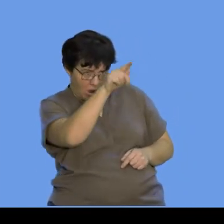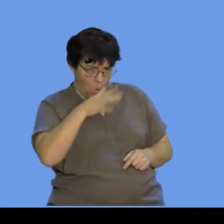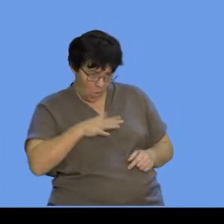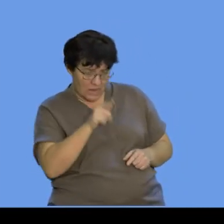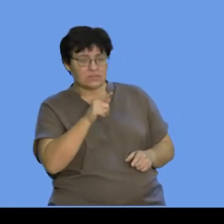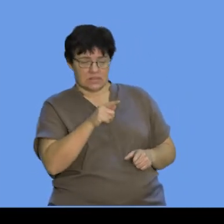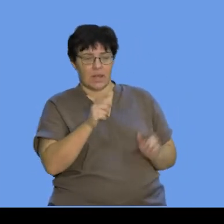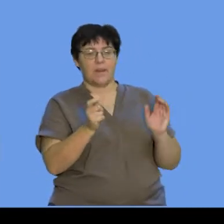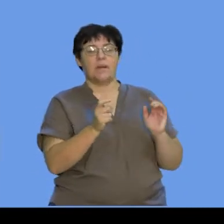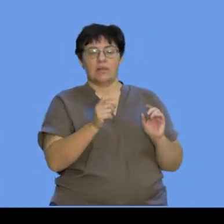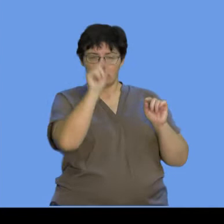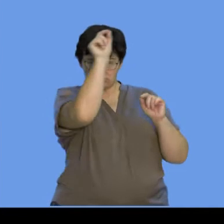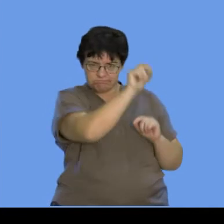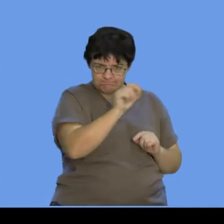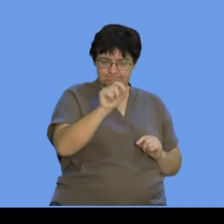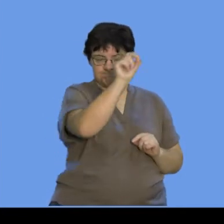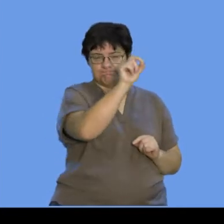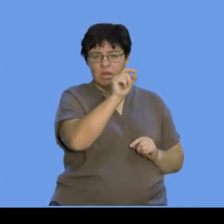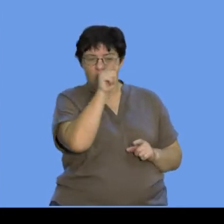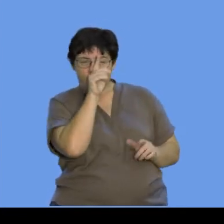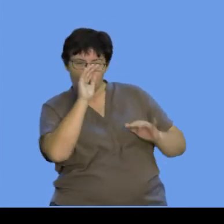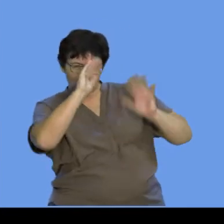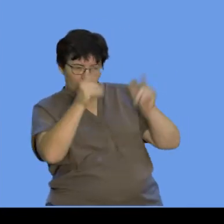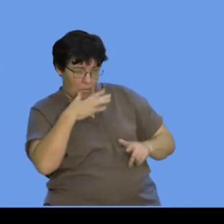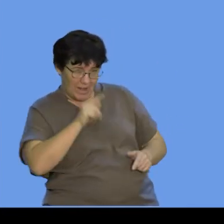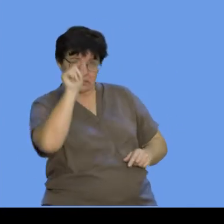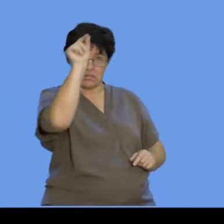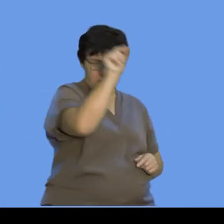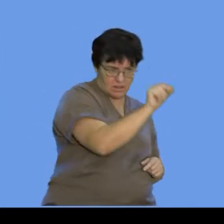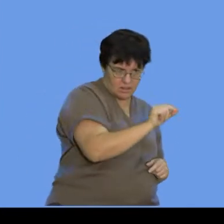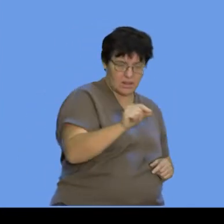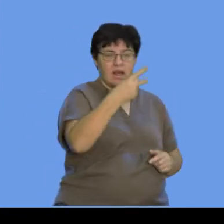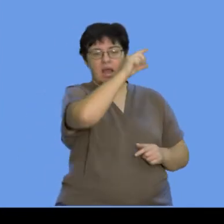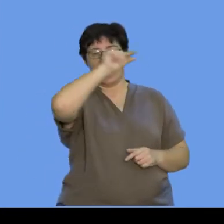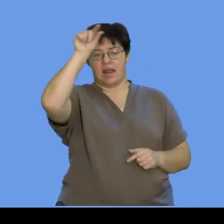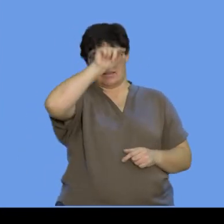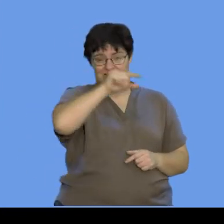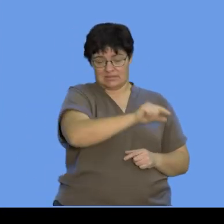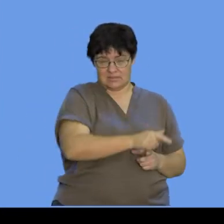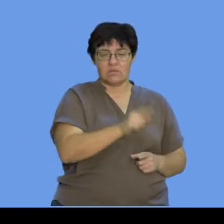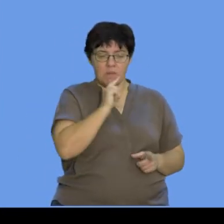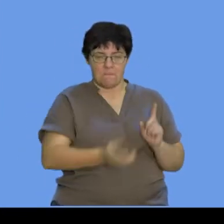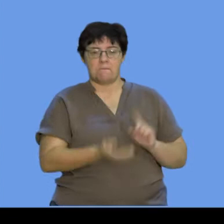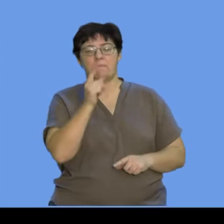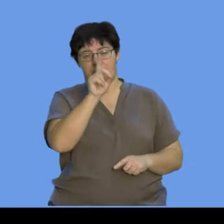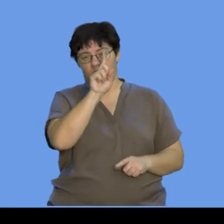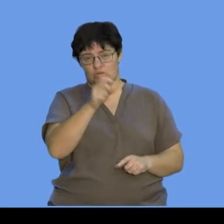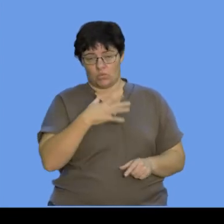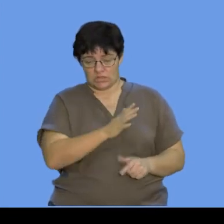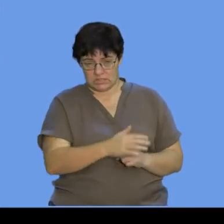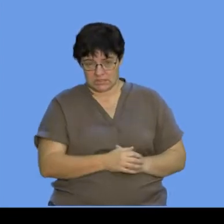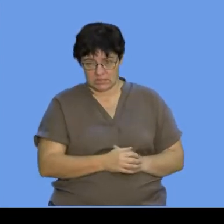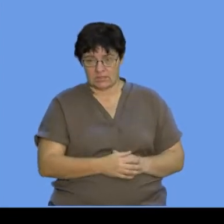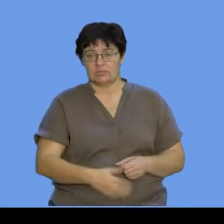from, or you mark the square, or you mark the shape that they want you to find, whatever that is asked in the question. Then